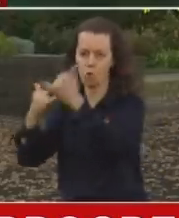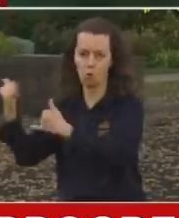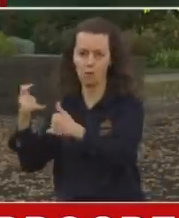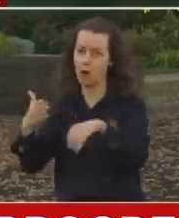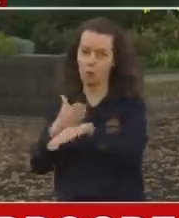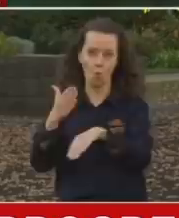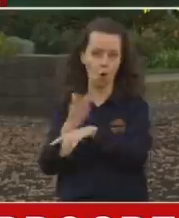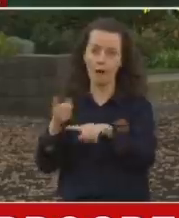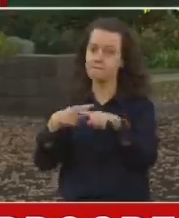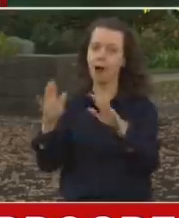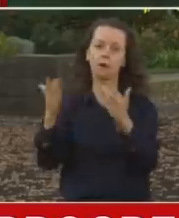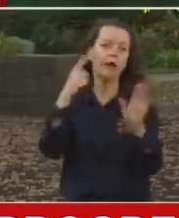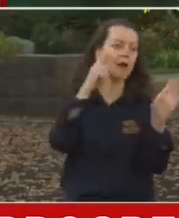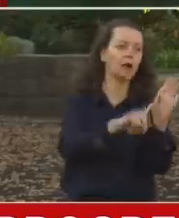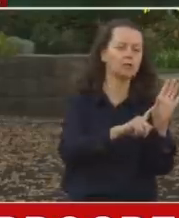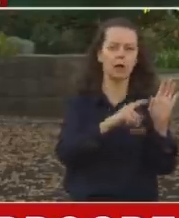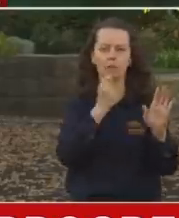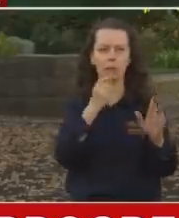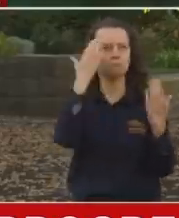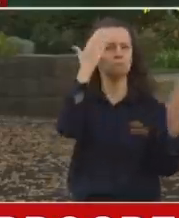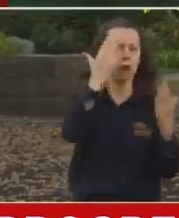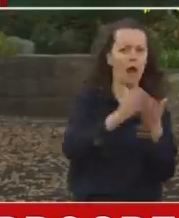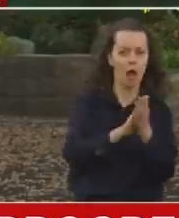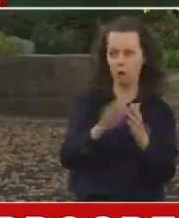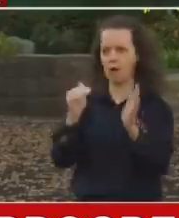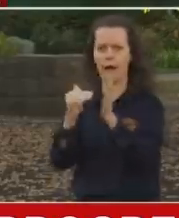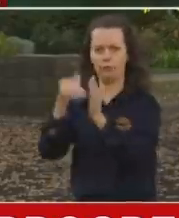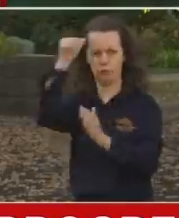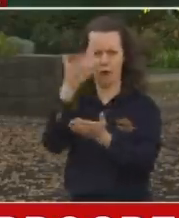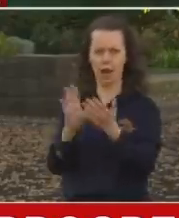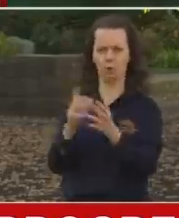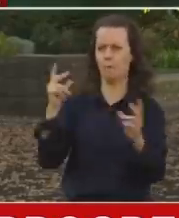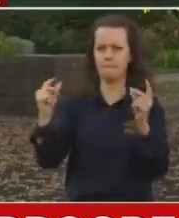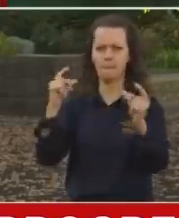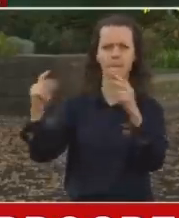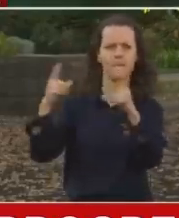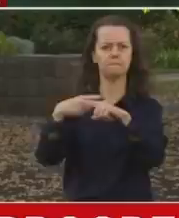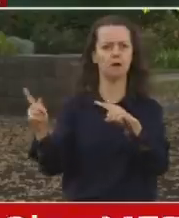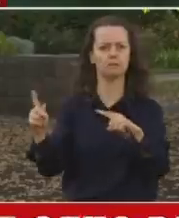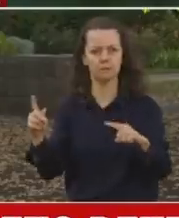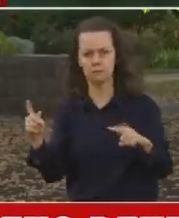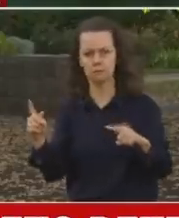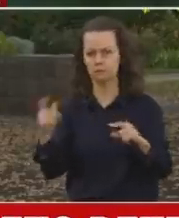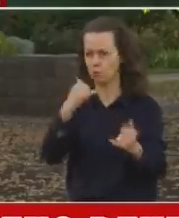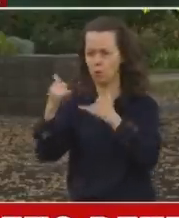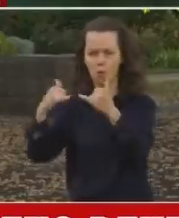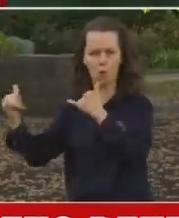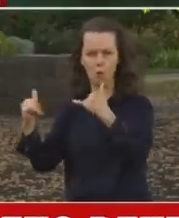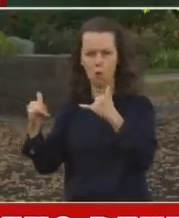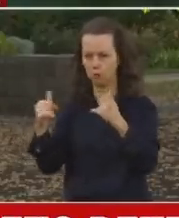very short space of time, identifying and locking down generations of cases. So they're doing a brilliant